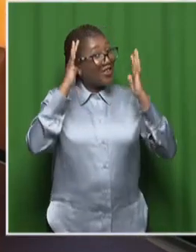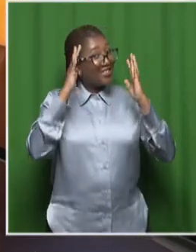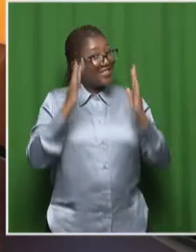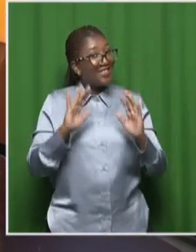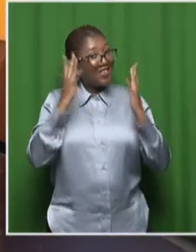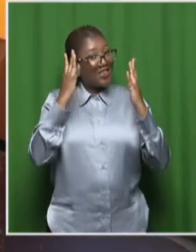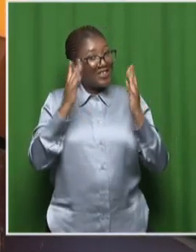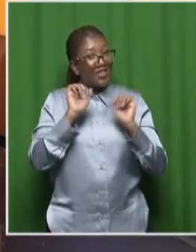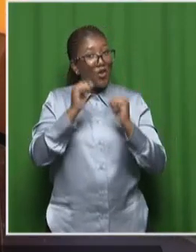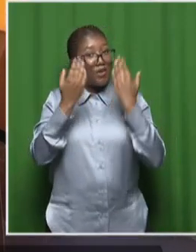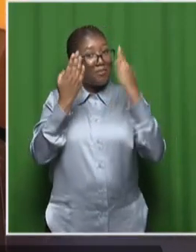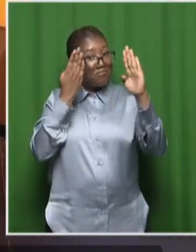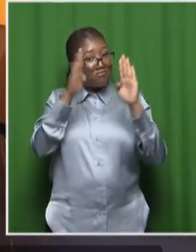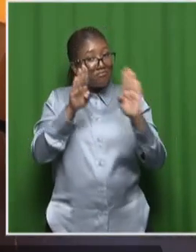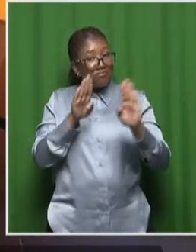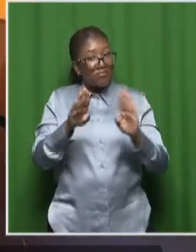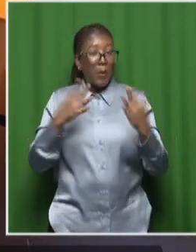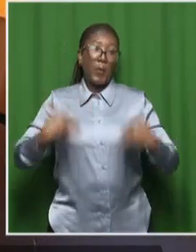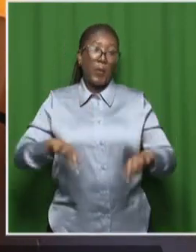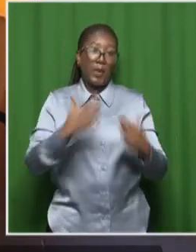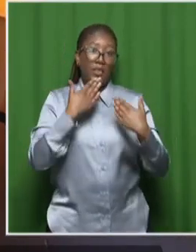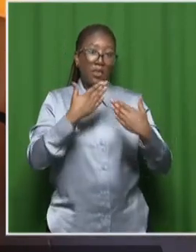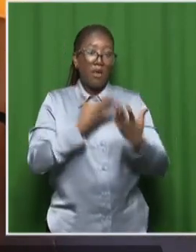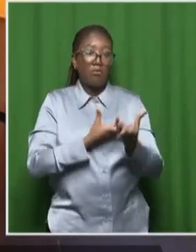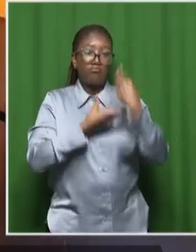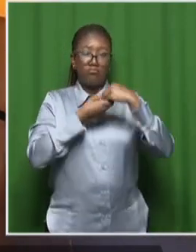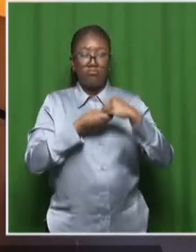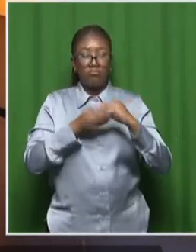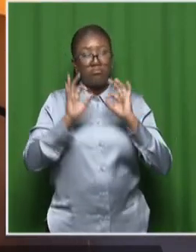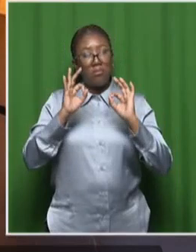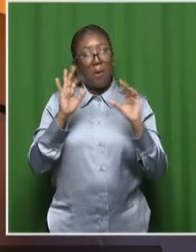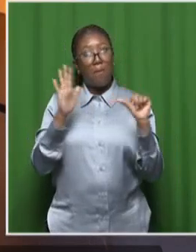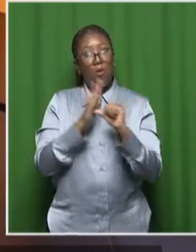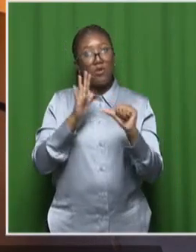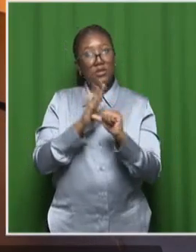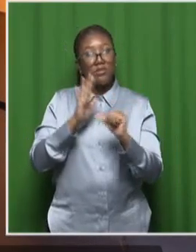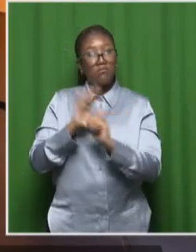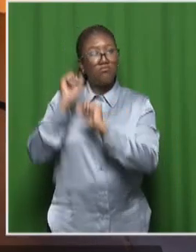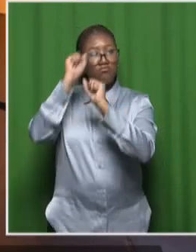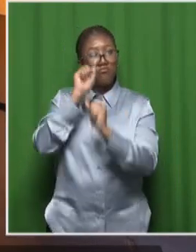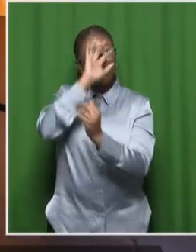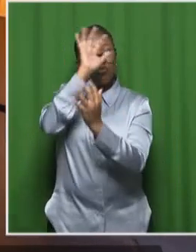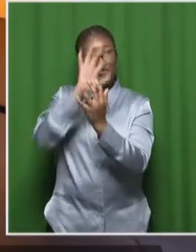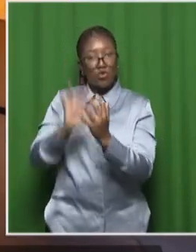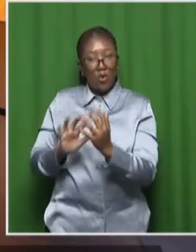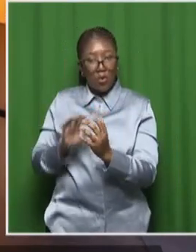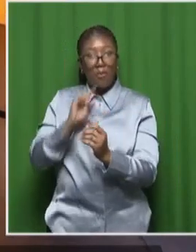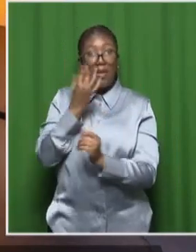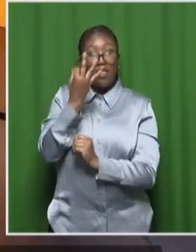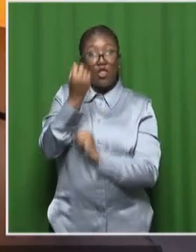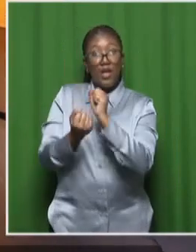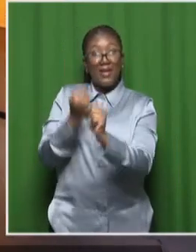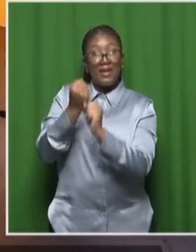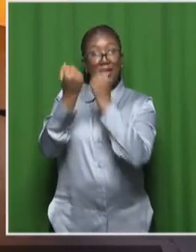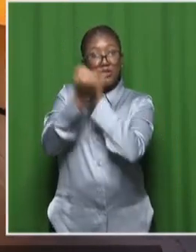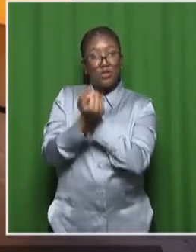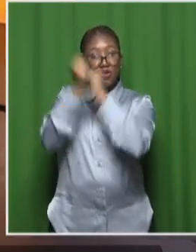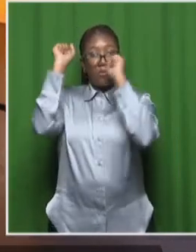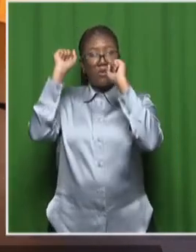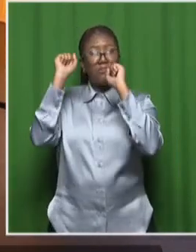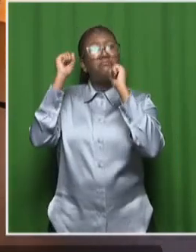and thank you for being part of this storytelling, this necessary storytelling process, particularly 30 years into our democracy. Perhaps you